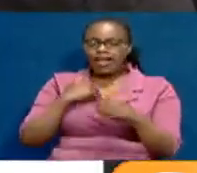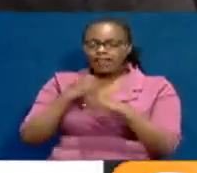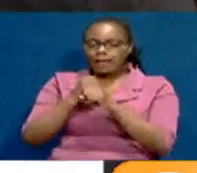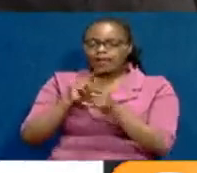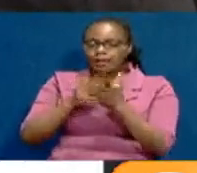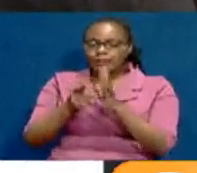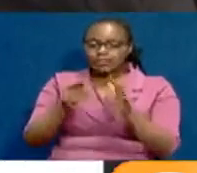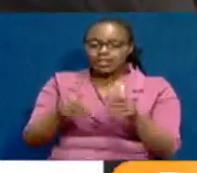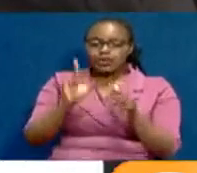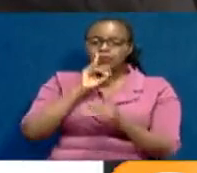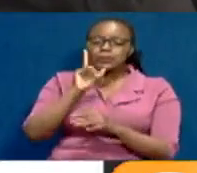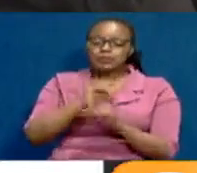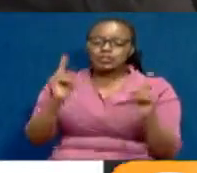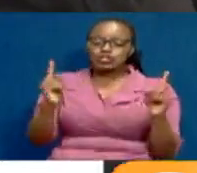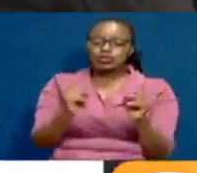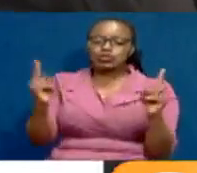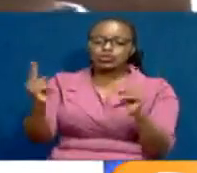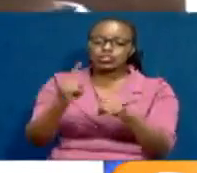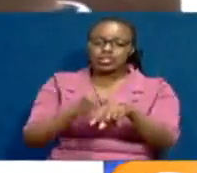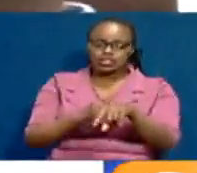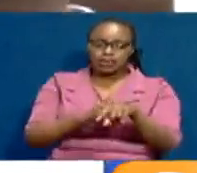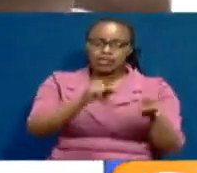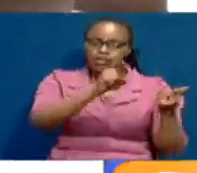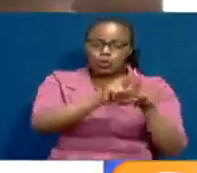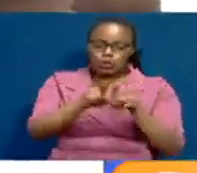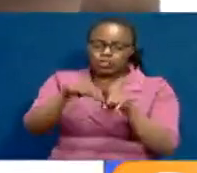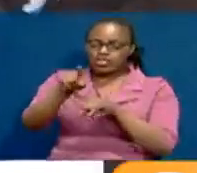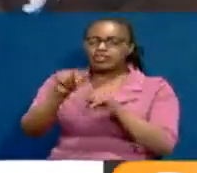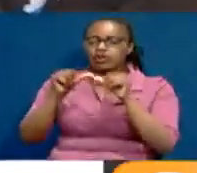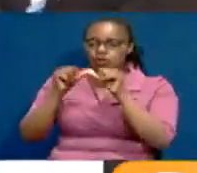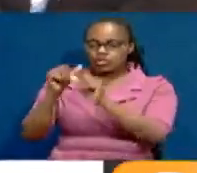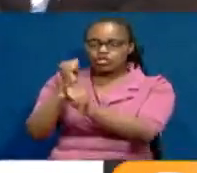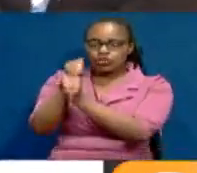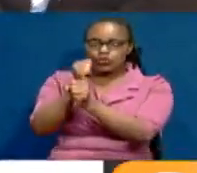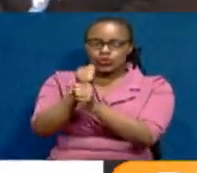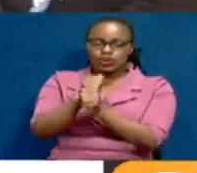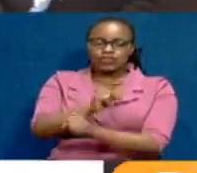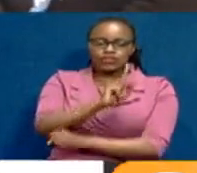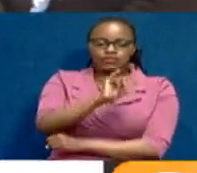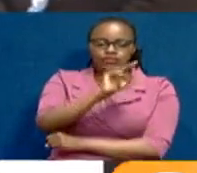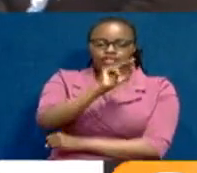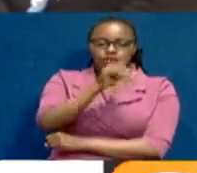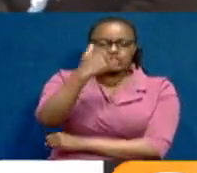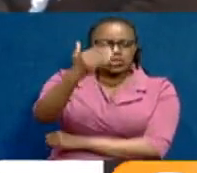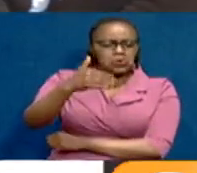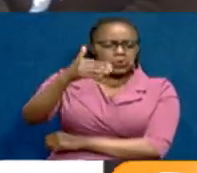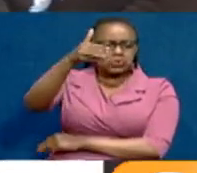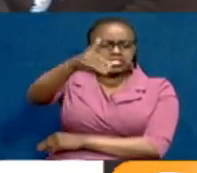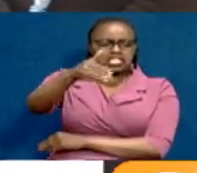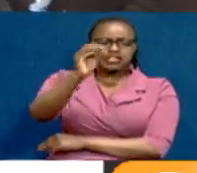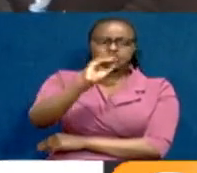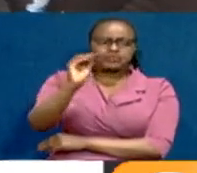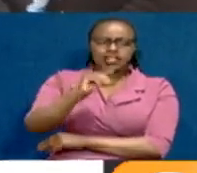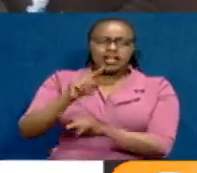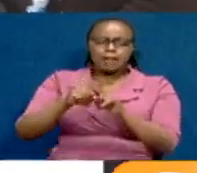as roads completed in a short period of time while he was in office. And since Kinoti is not usually here,